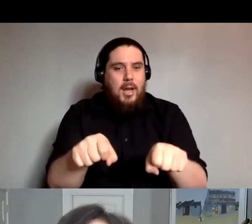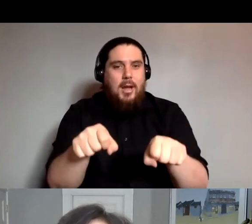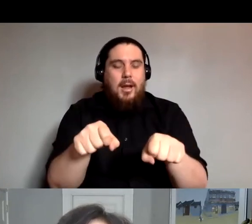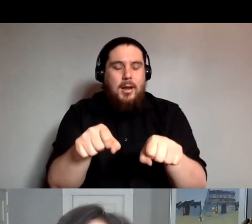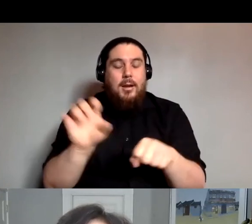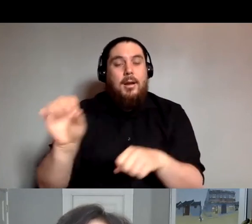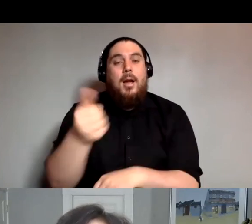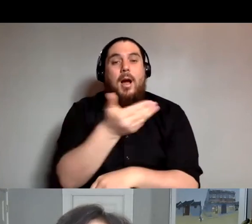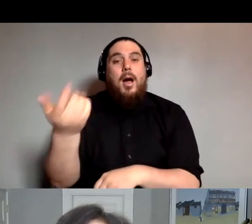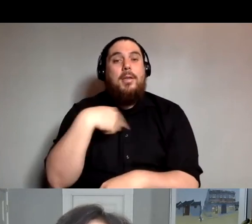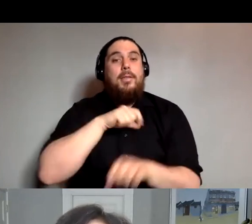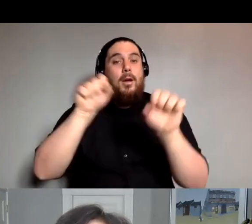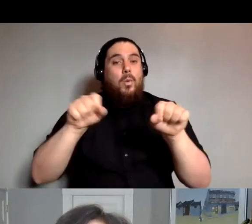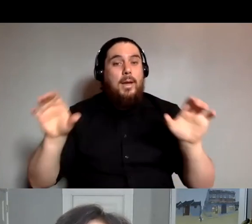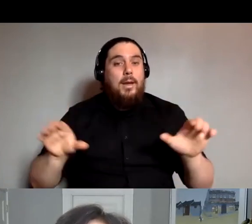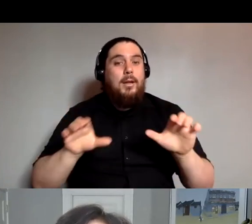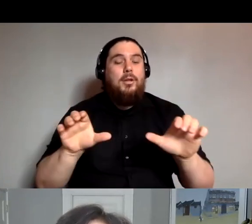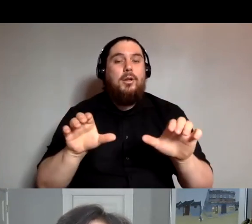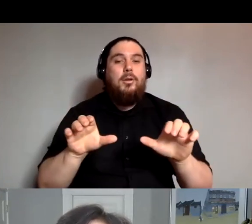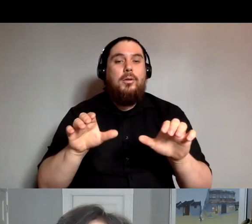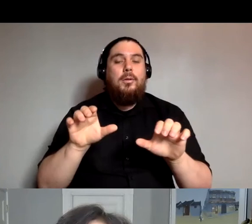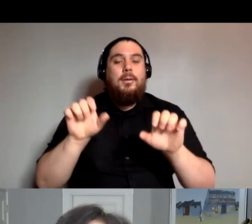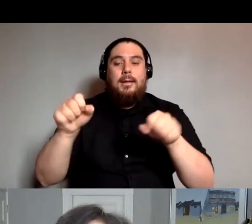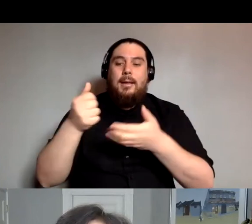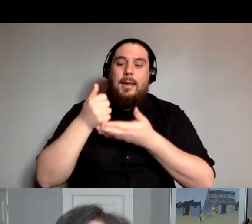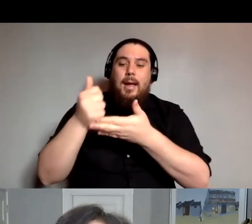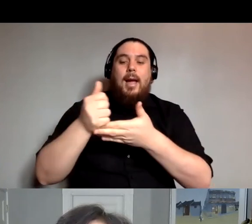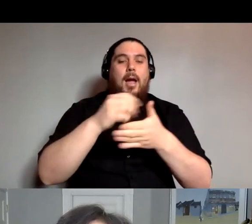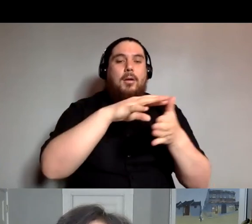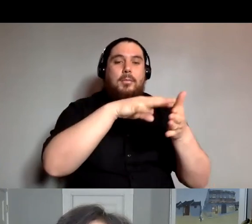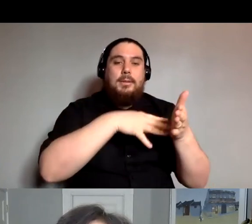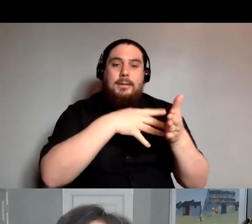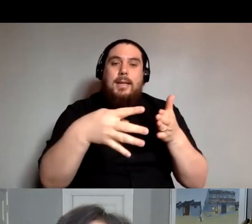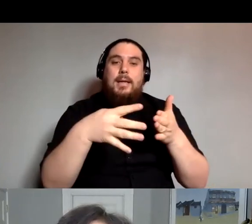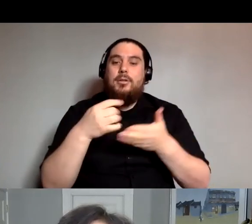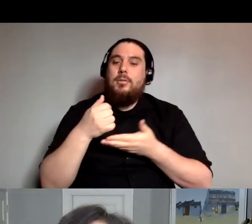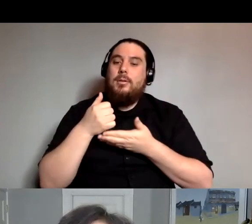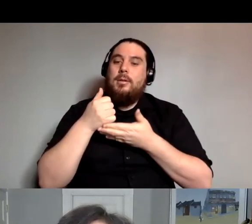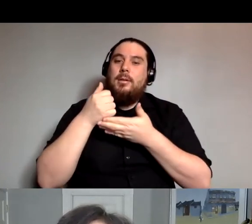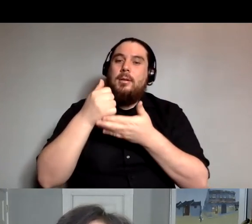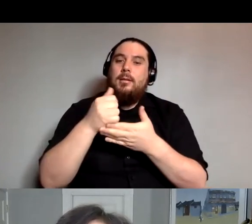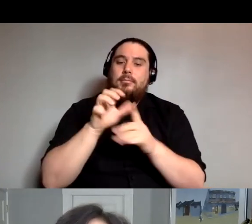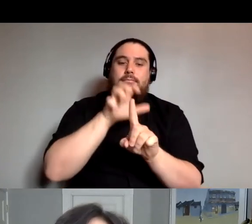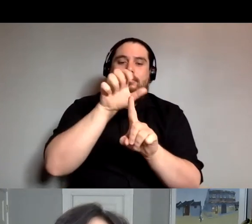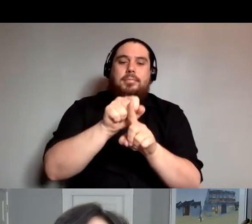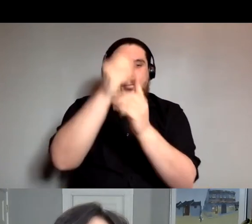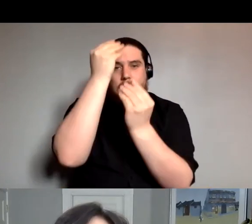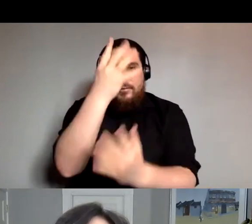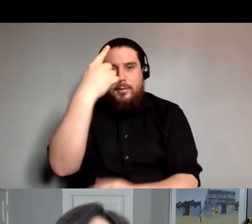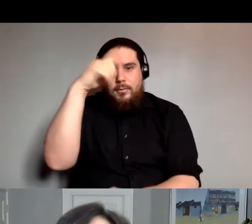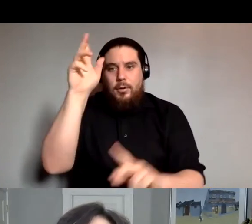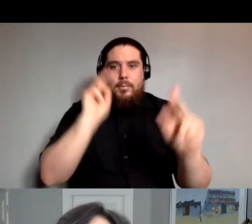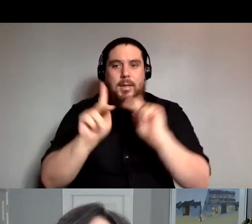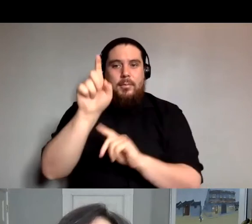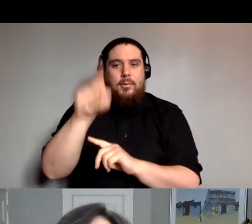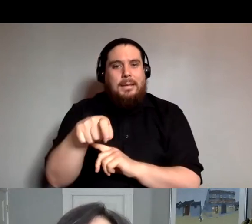do are things like helping schedule, helping capture the information for people requiring adjustments,